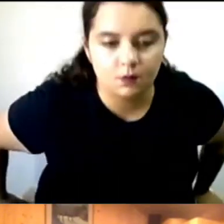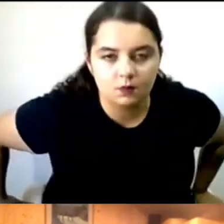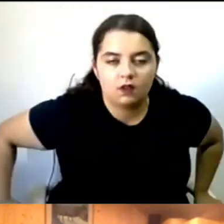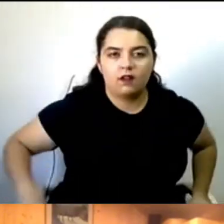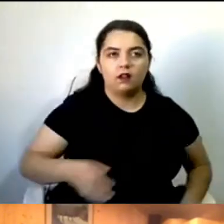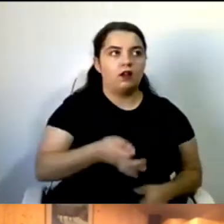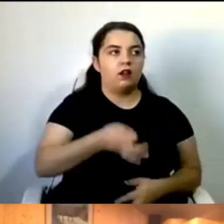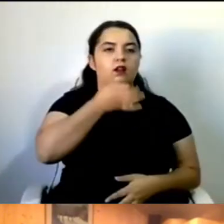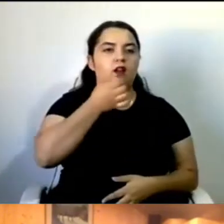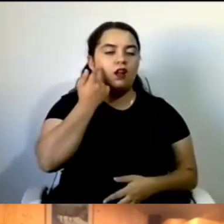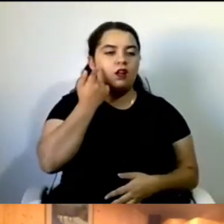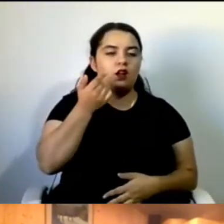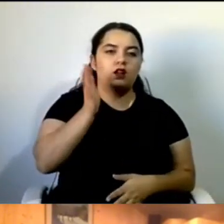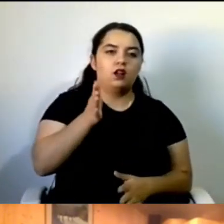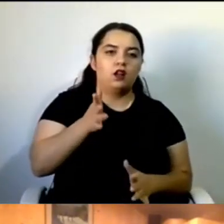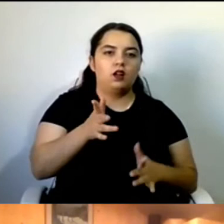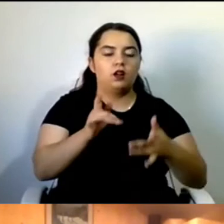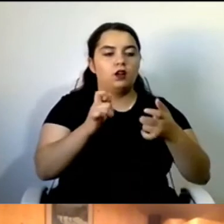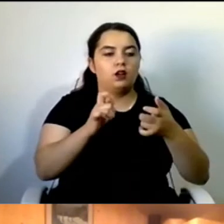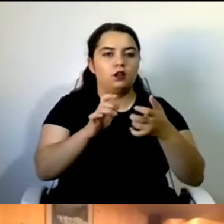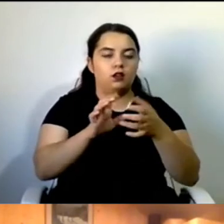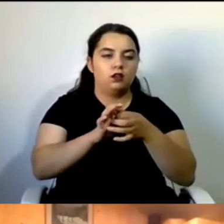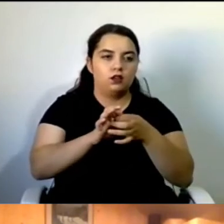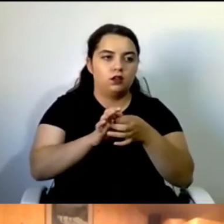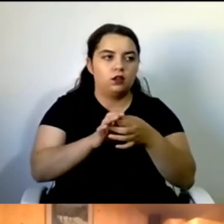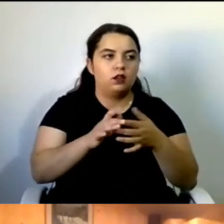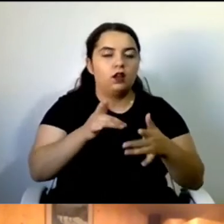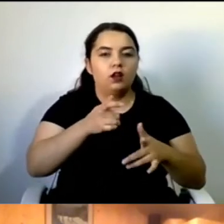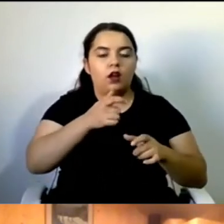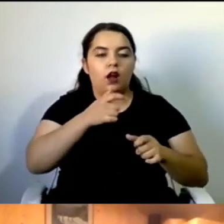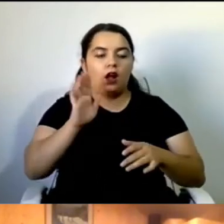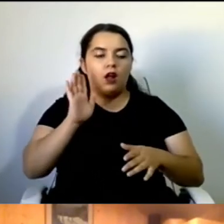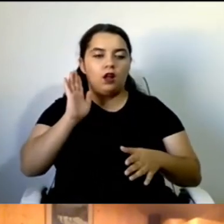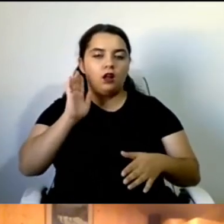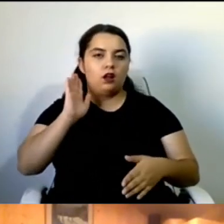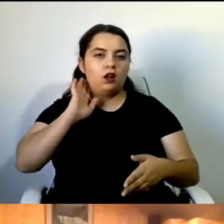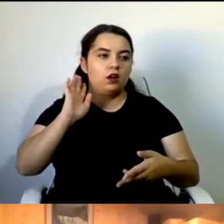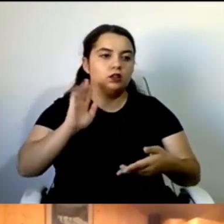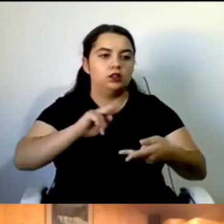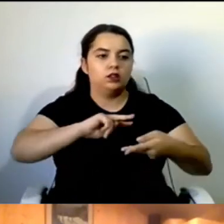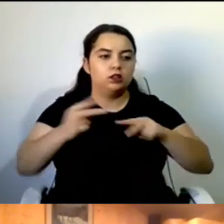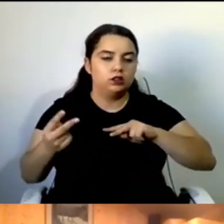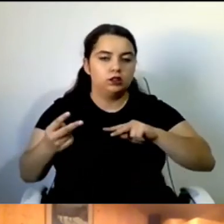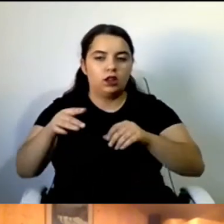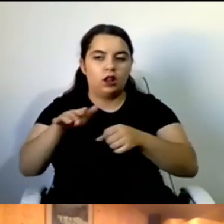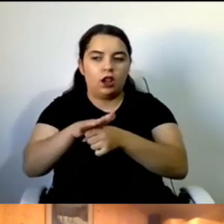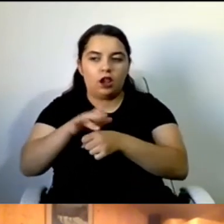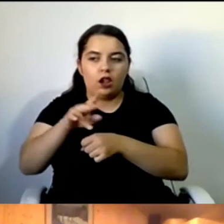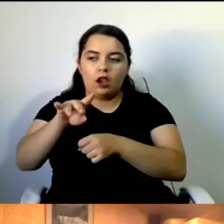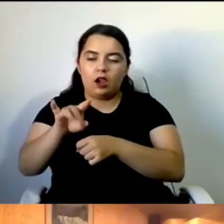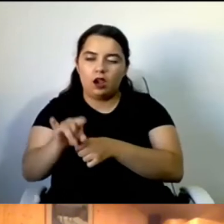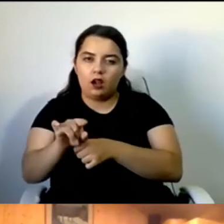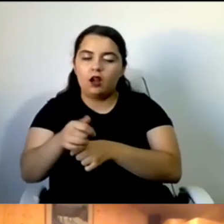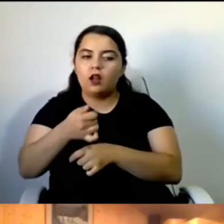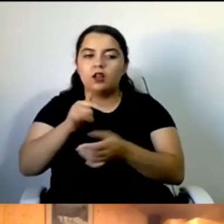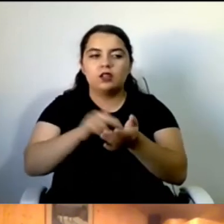what type of assistance and how many hours you needed to live an independent life and do those things that